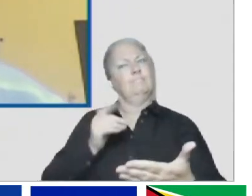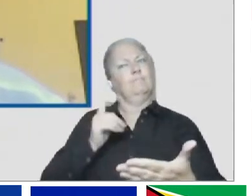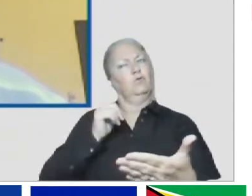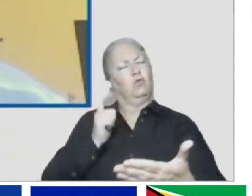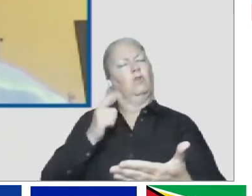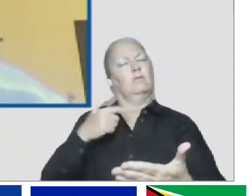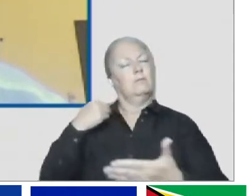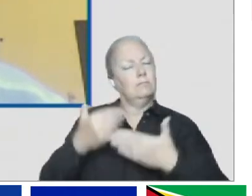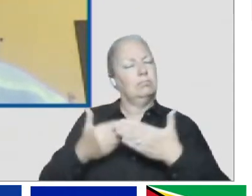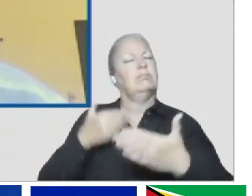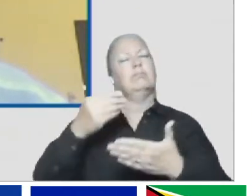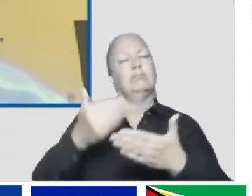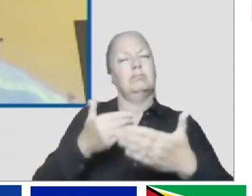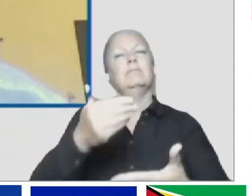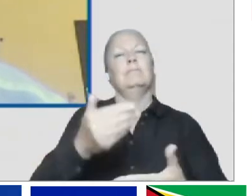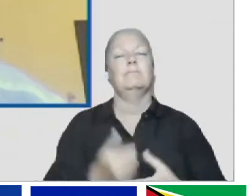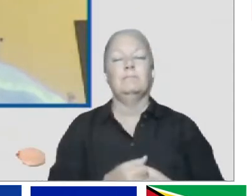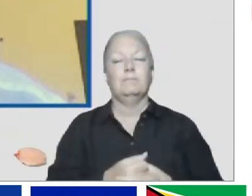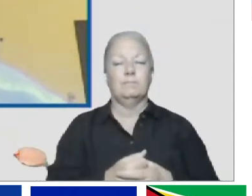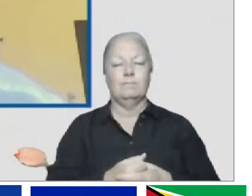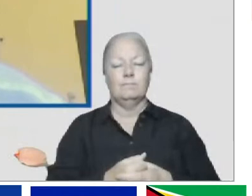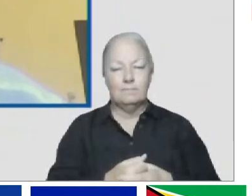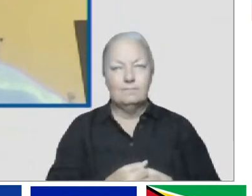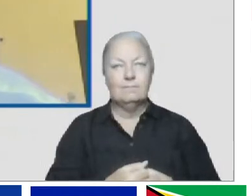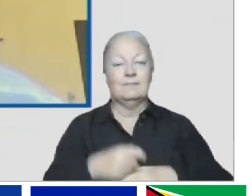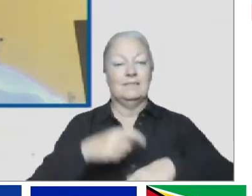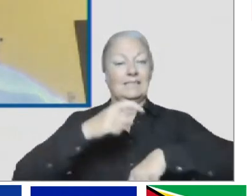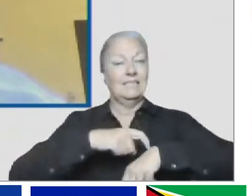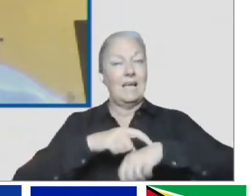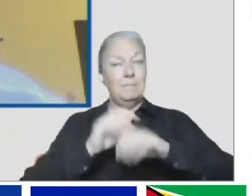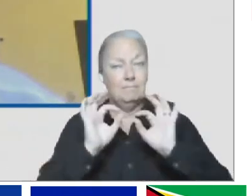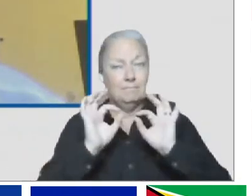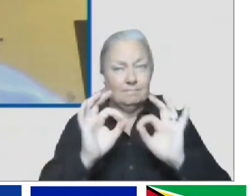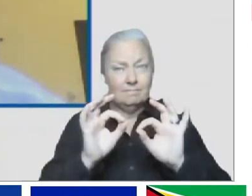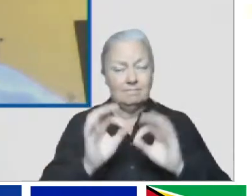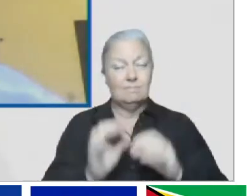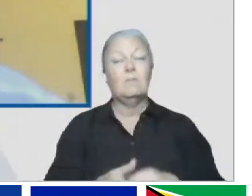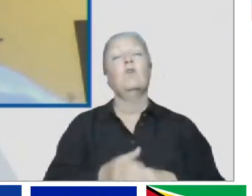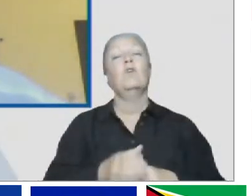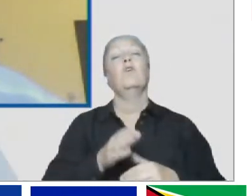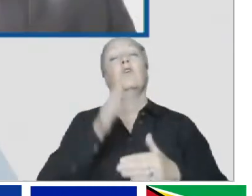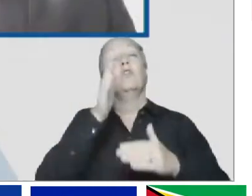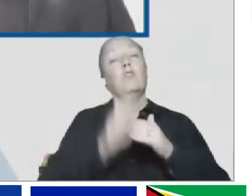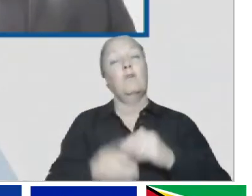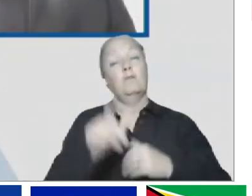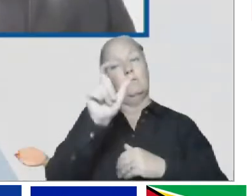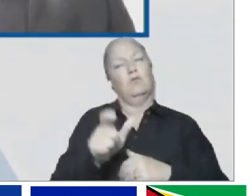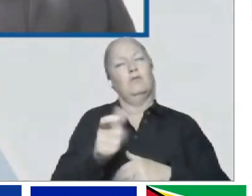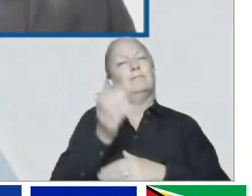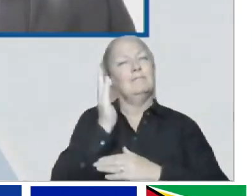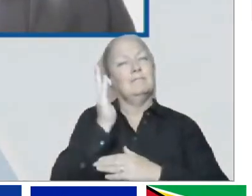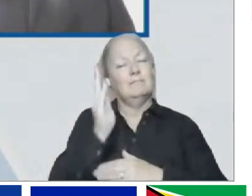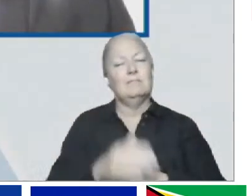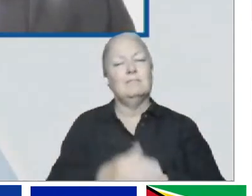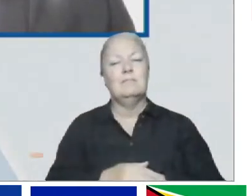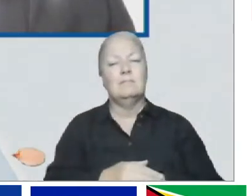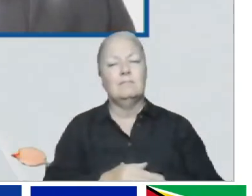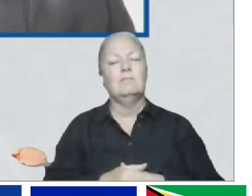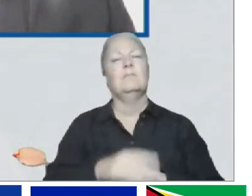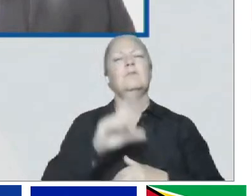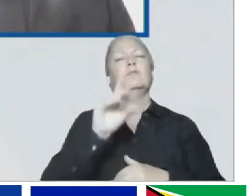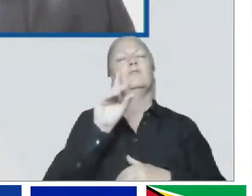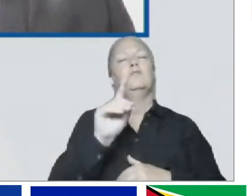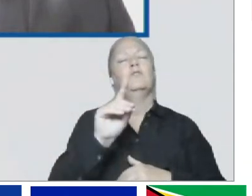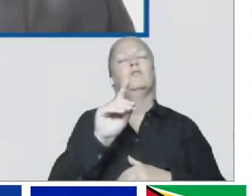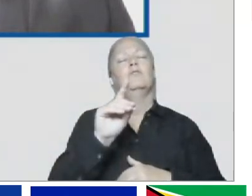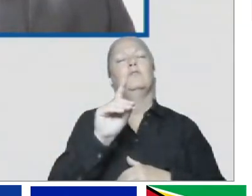come in good time to our last but not least speaker, Dr. Wayne Henry, who is the director and chair of